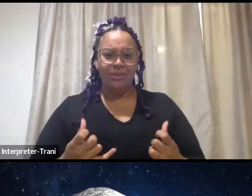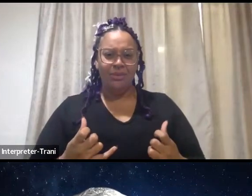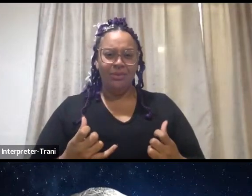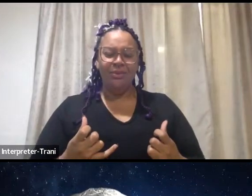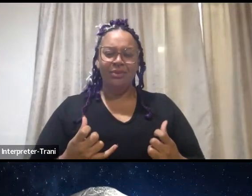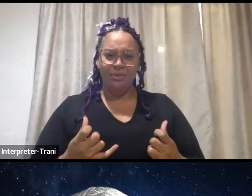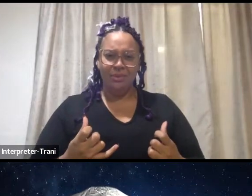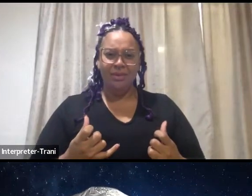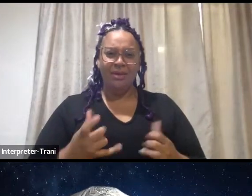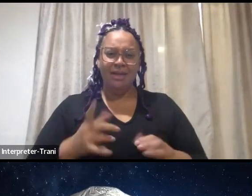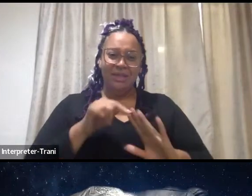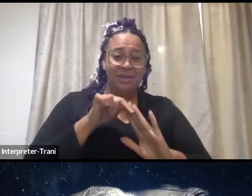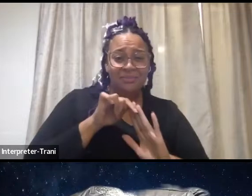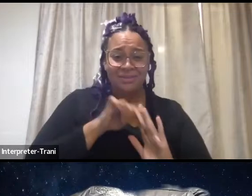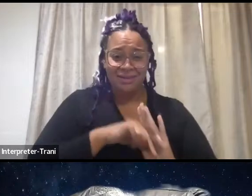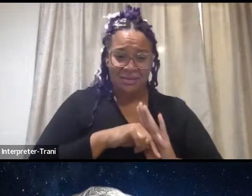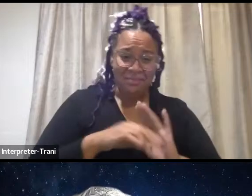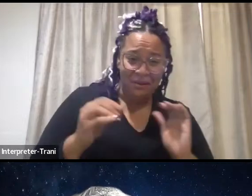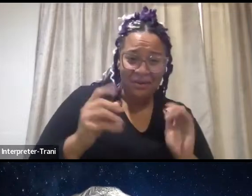boo. Okay, Sharif.